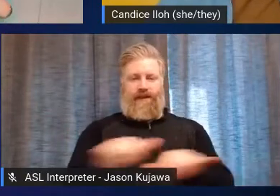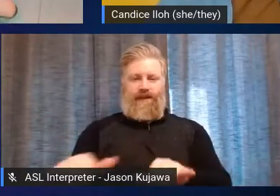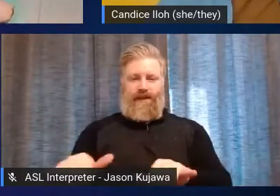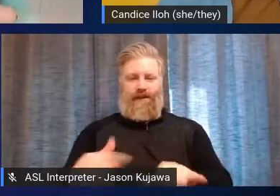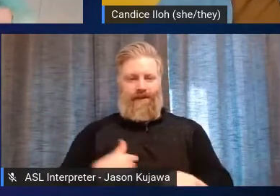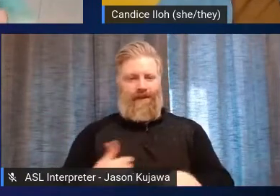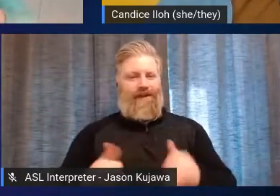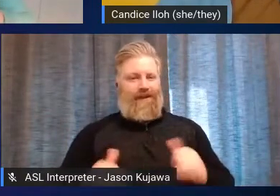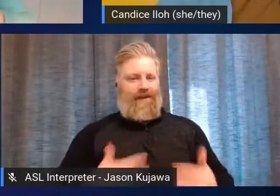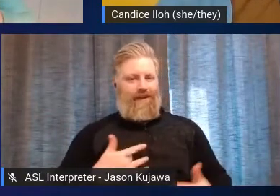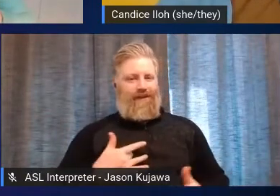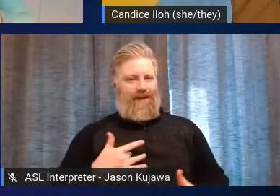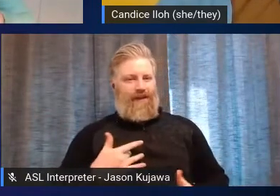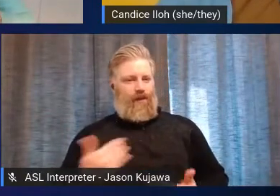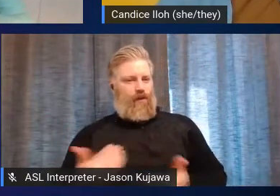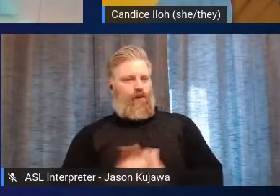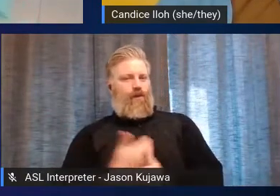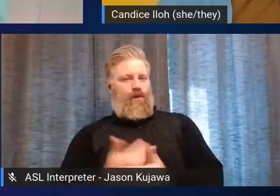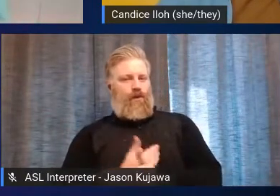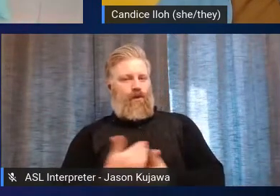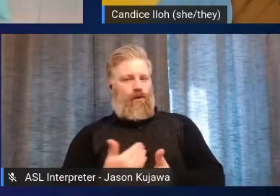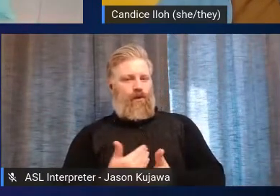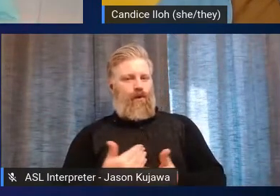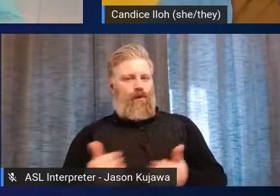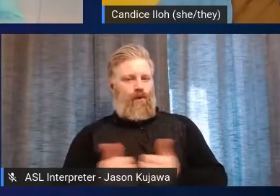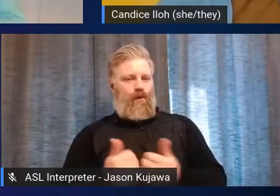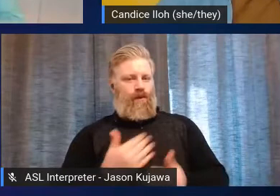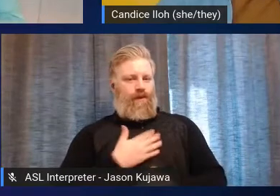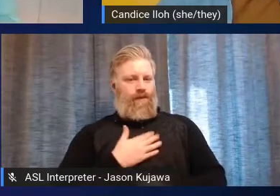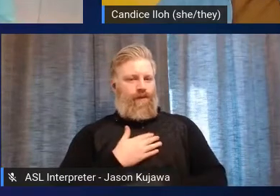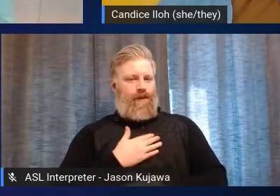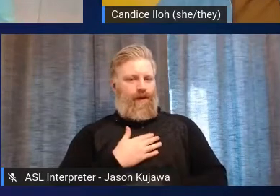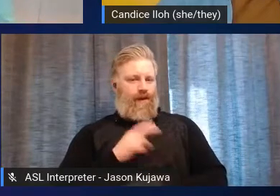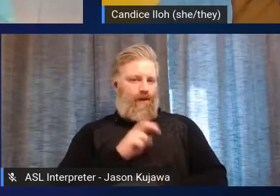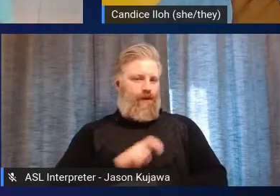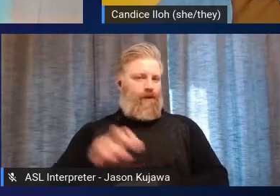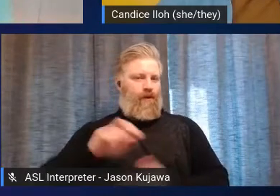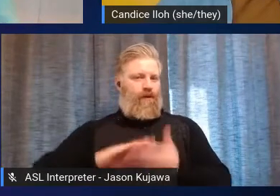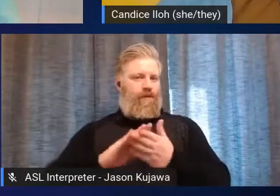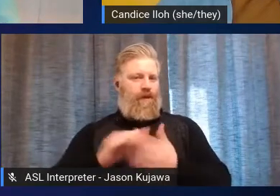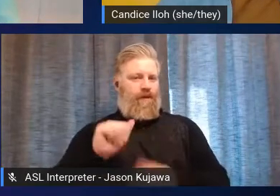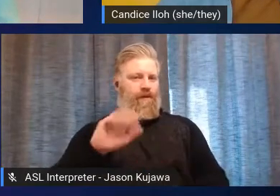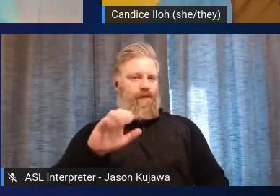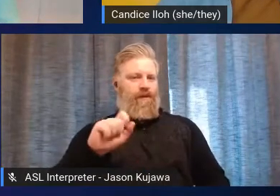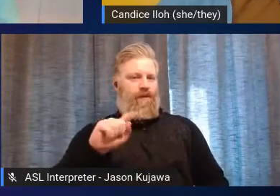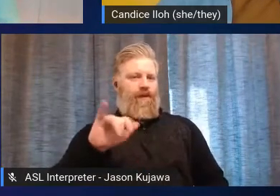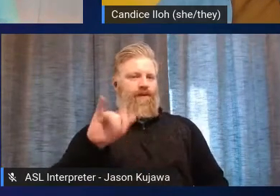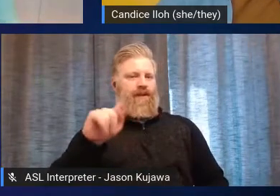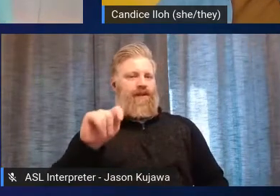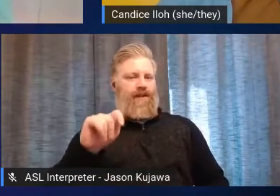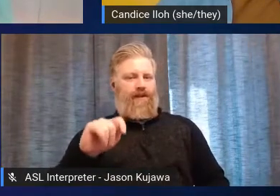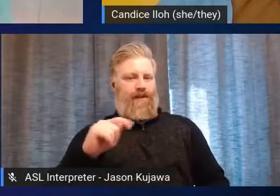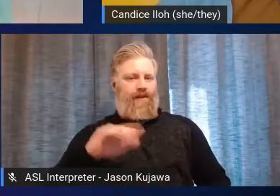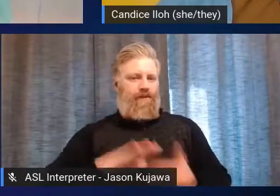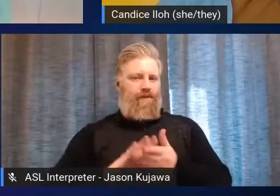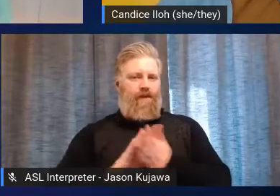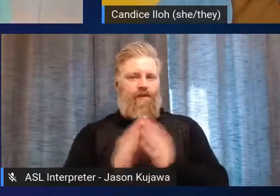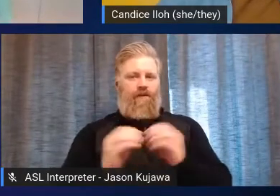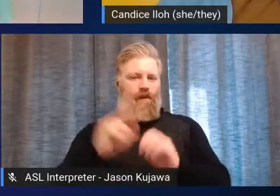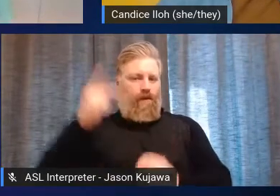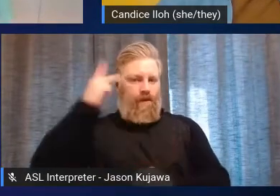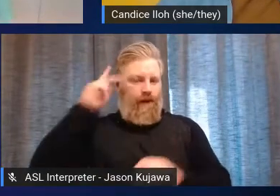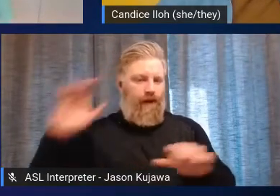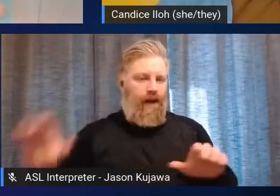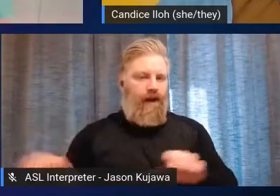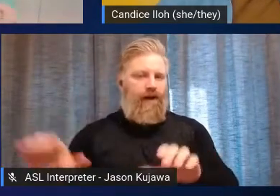feel very new on my journey towards becoming an activist or more politically active. And so I don't